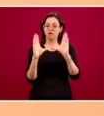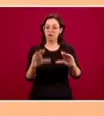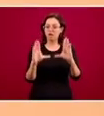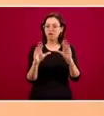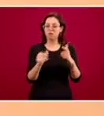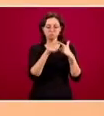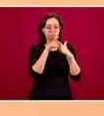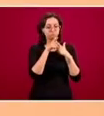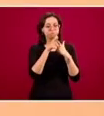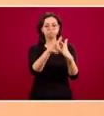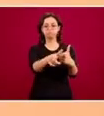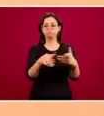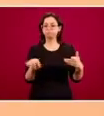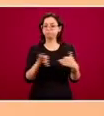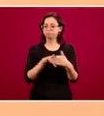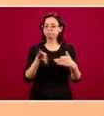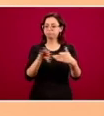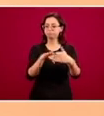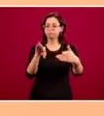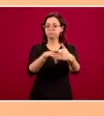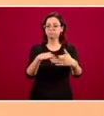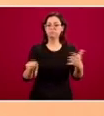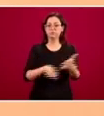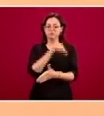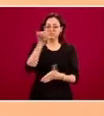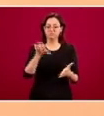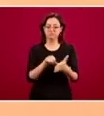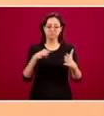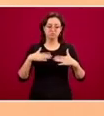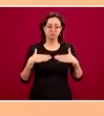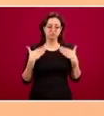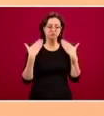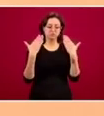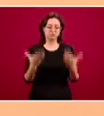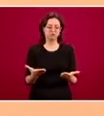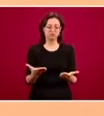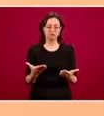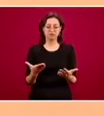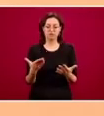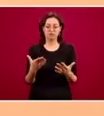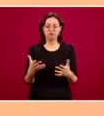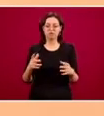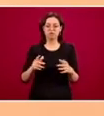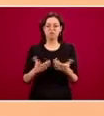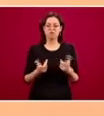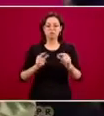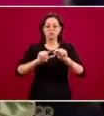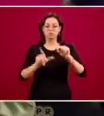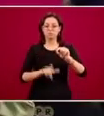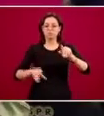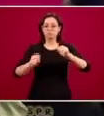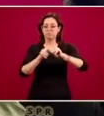constantly being updated and optimized in their training.